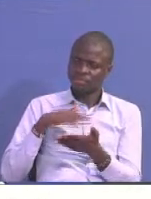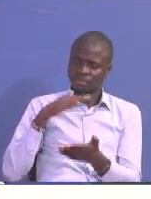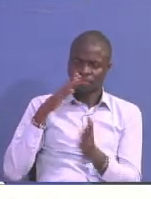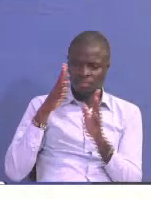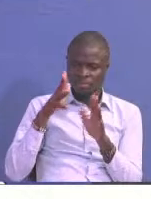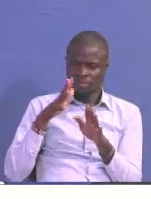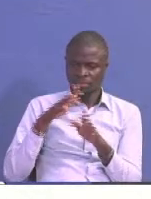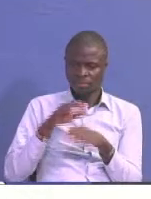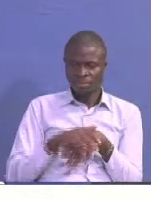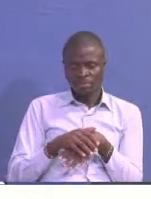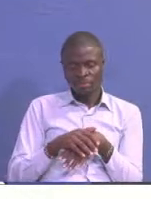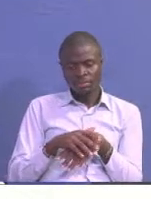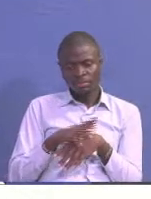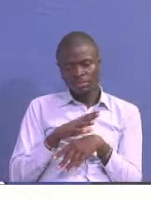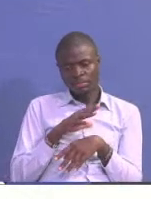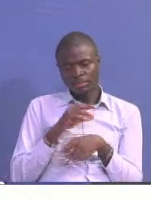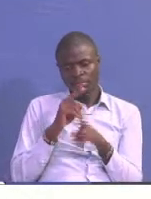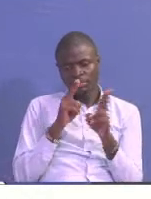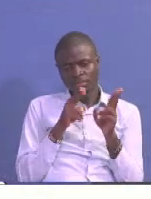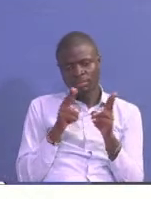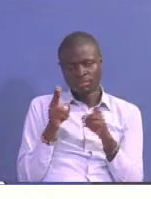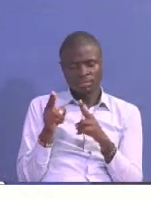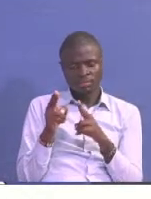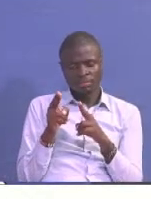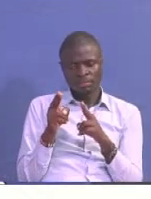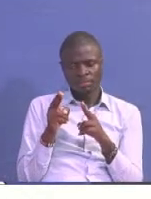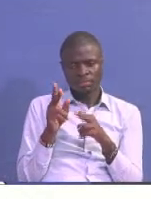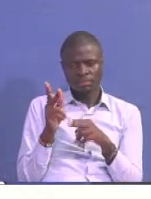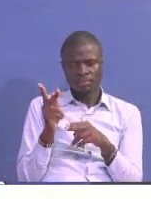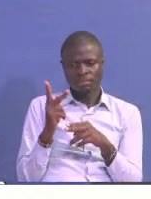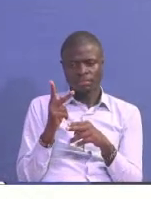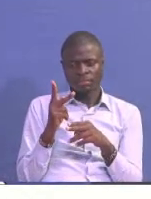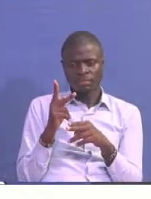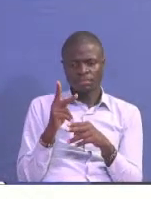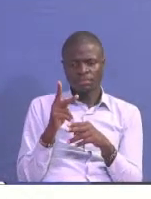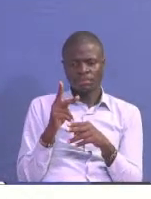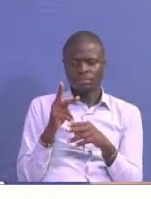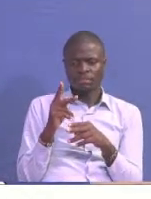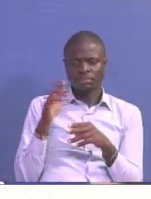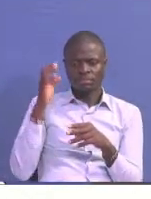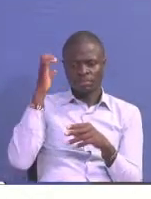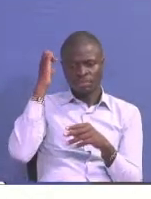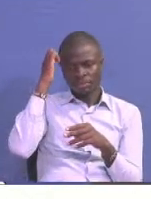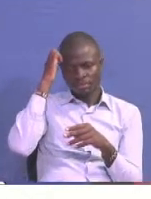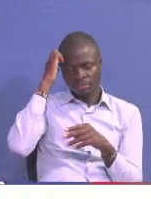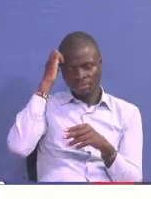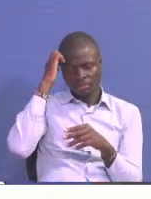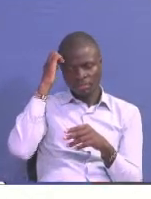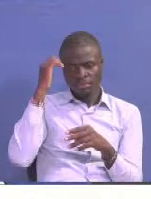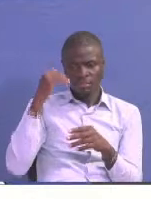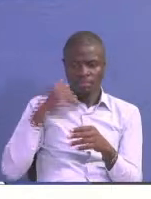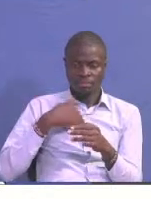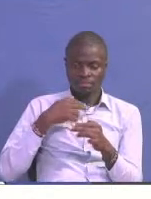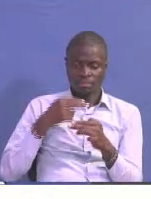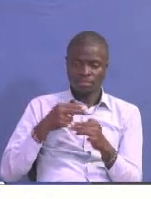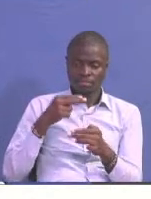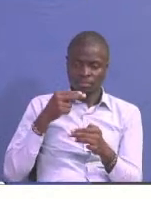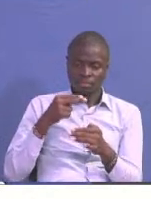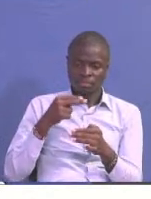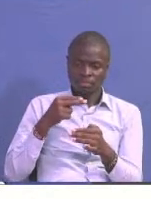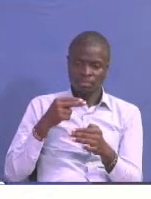in the budget. And normally, Kenyan budget, education normally takes the highest